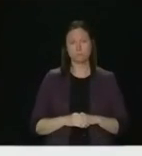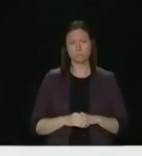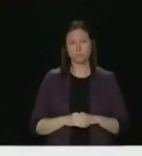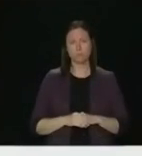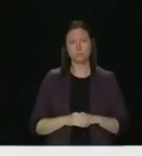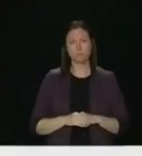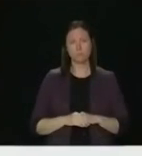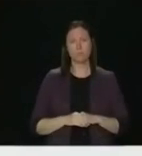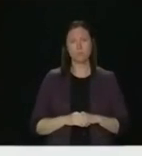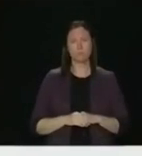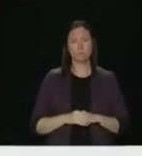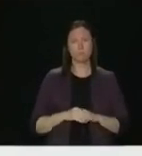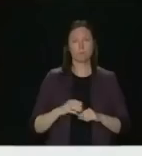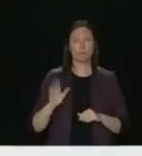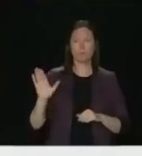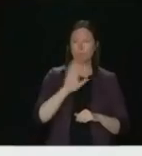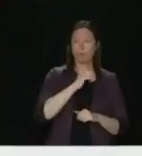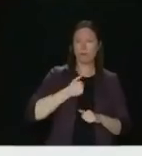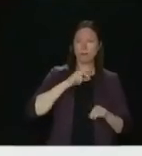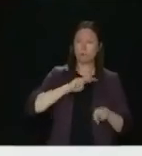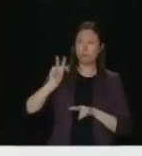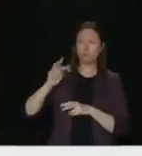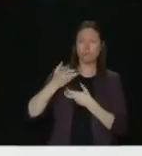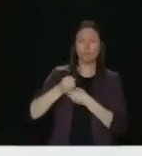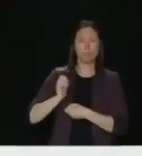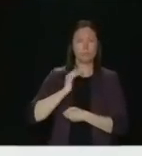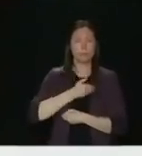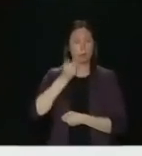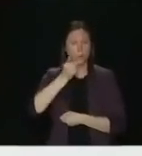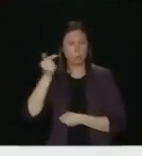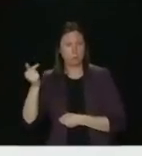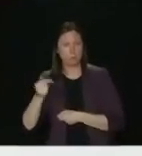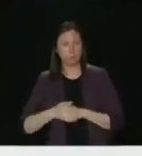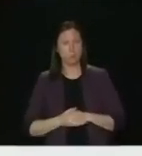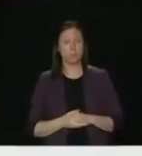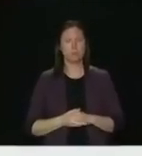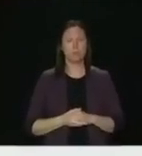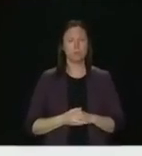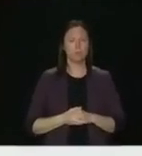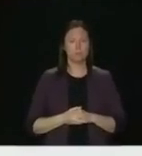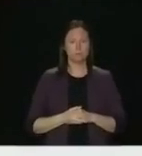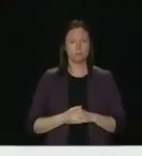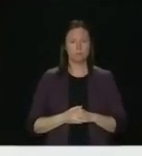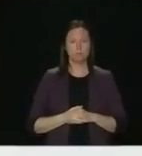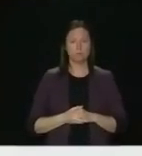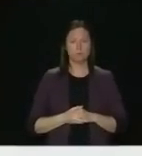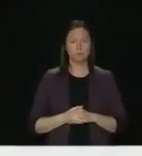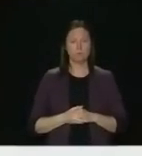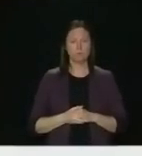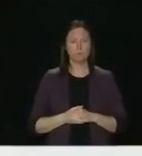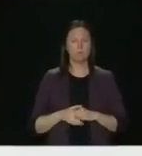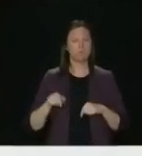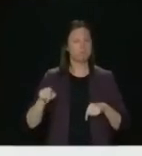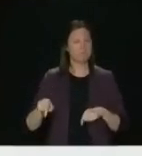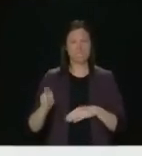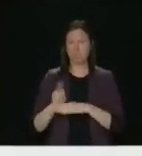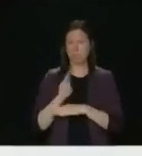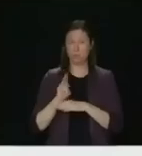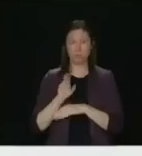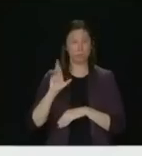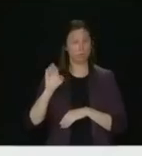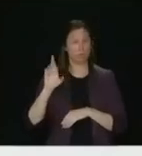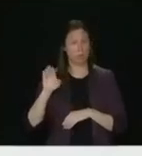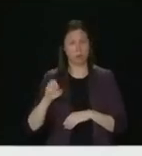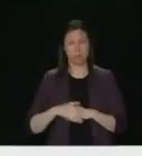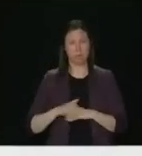reinstating confidence in our institutions. It's not something that's been used ever, but it exists for